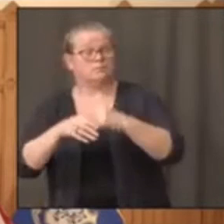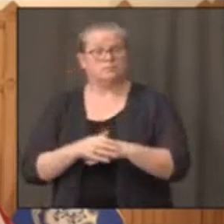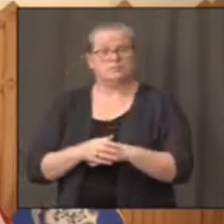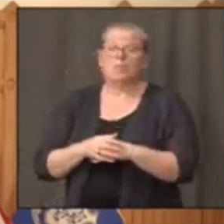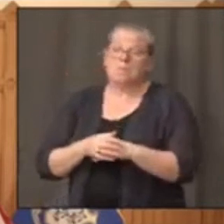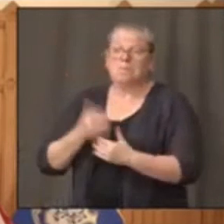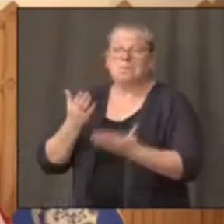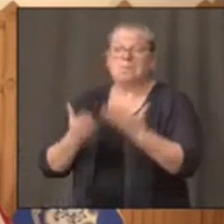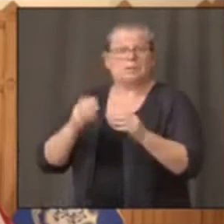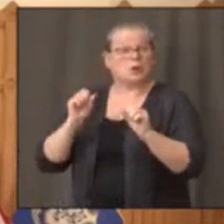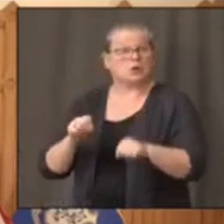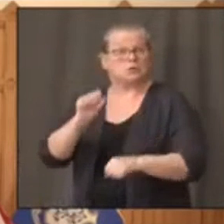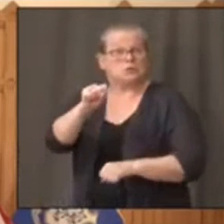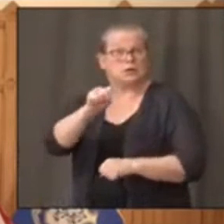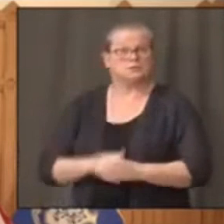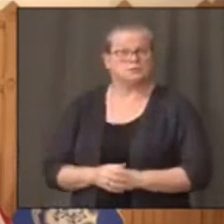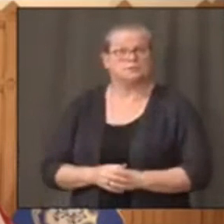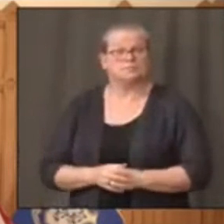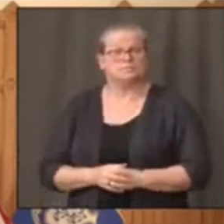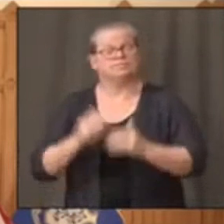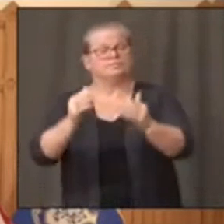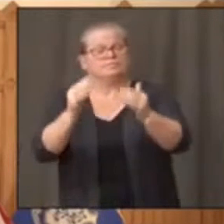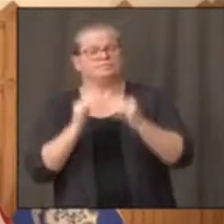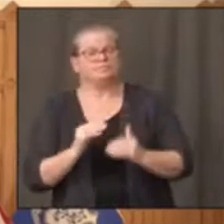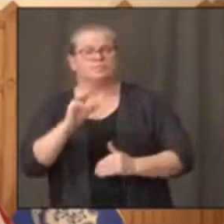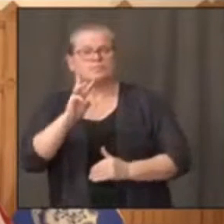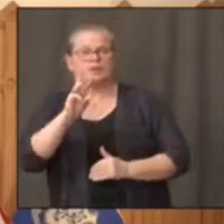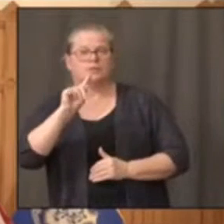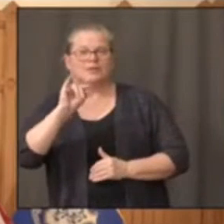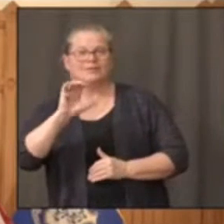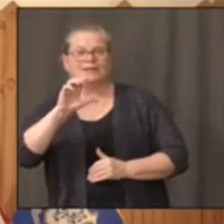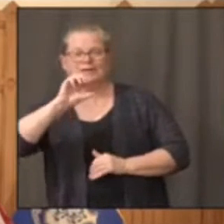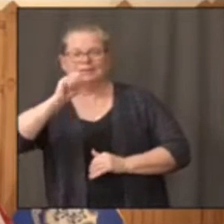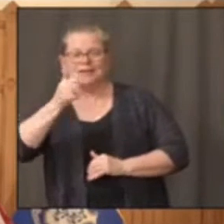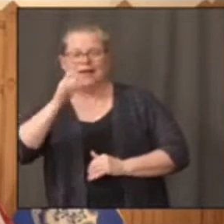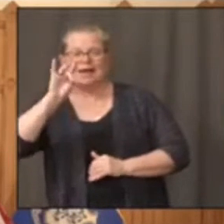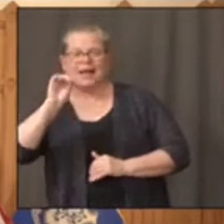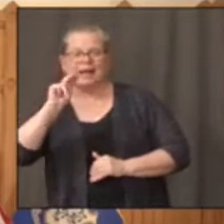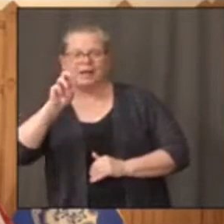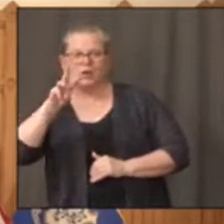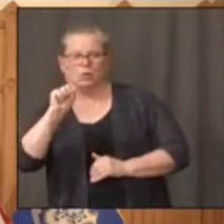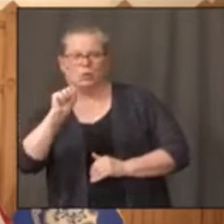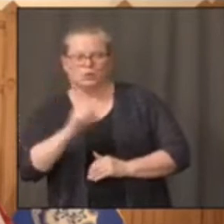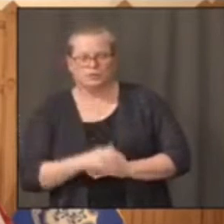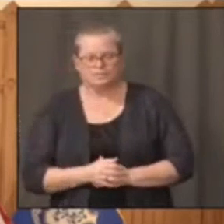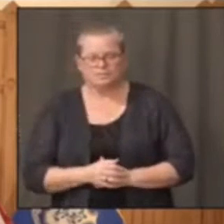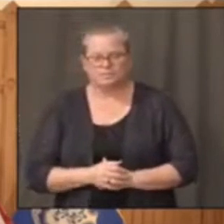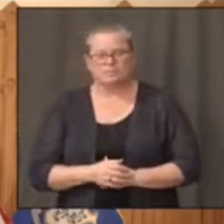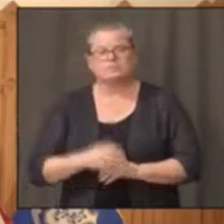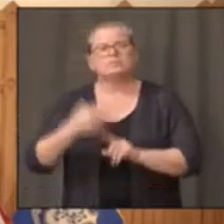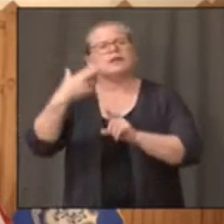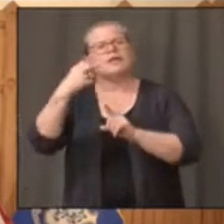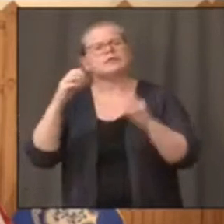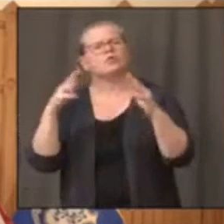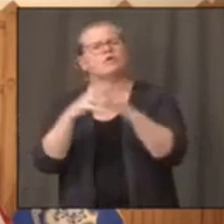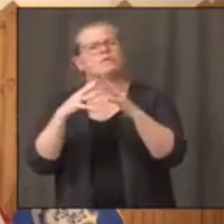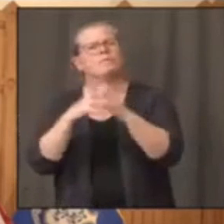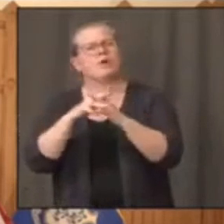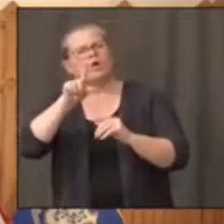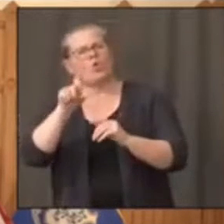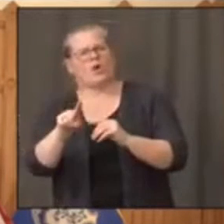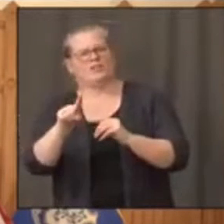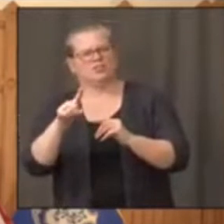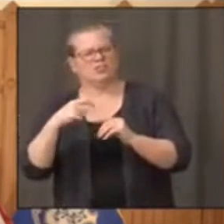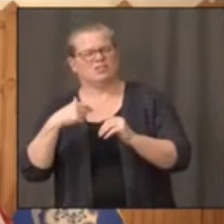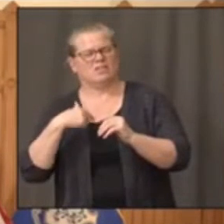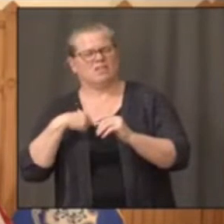WTIC 1080 News. Hi, following up on the high school football question, Mr. Governor, you know people love their